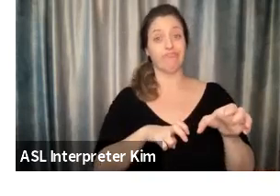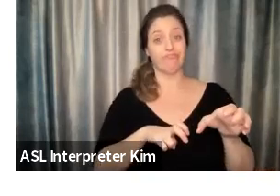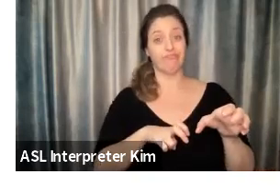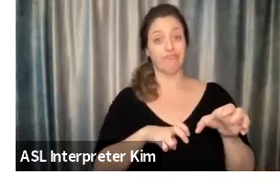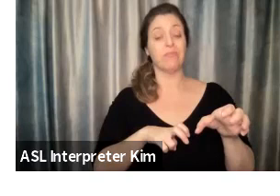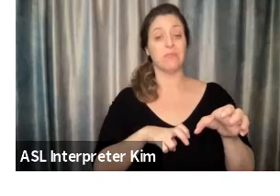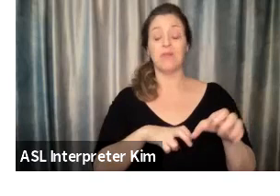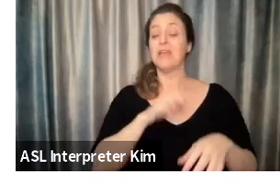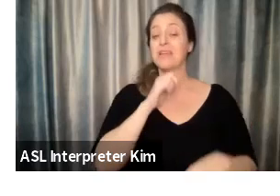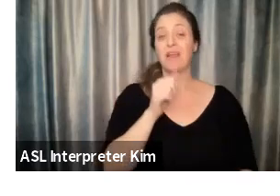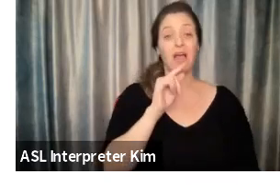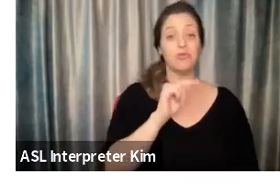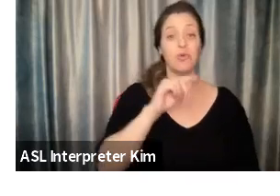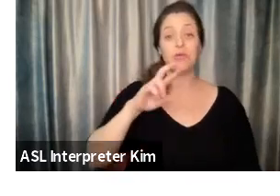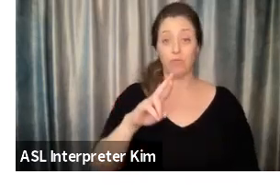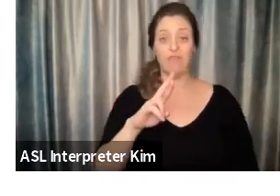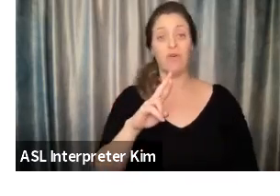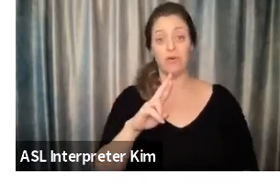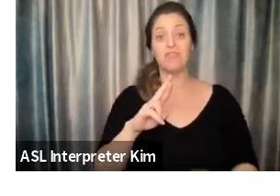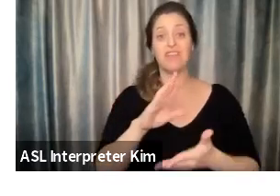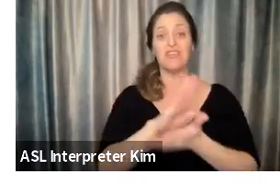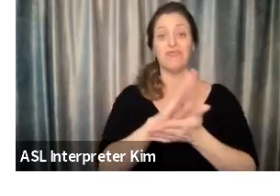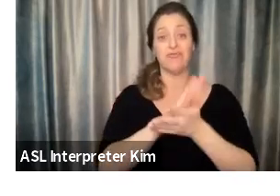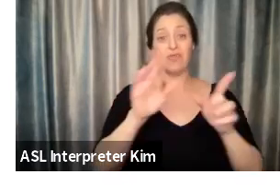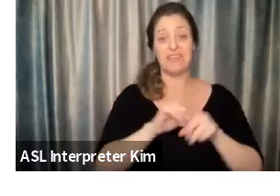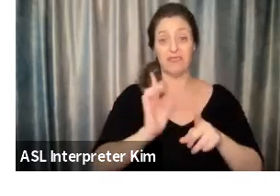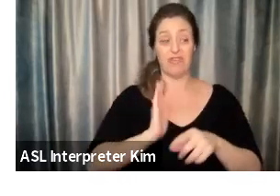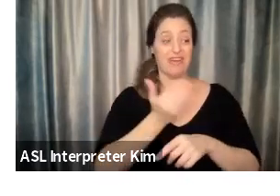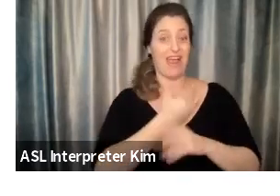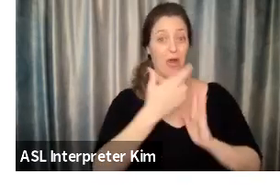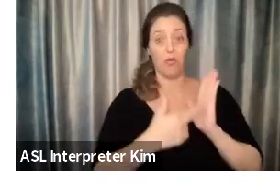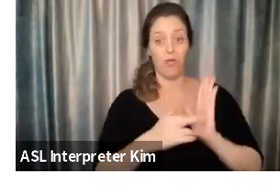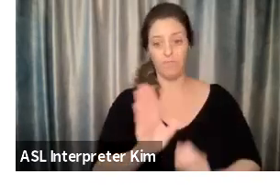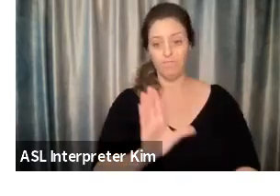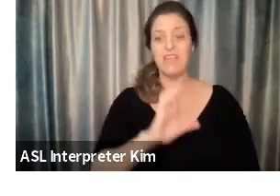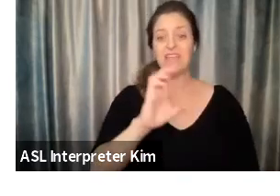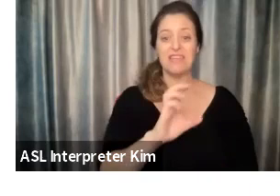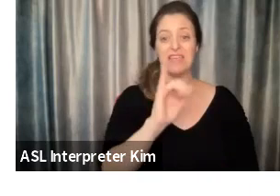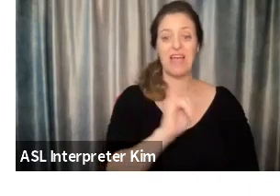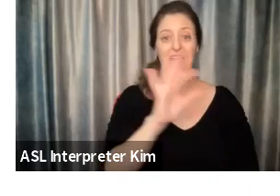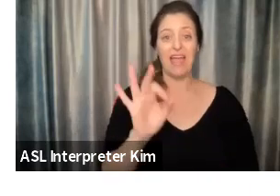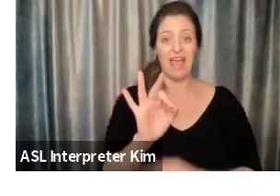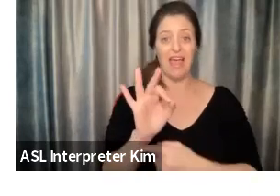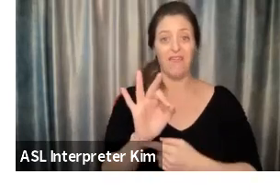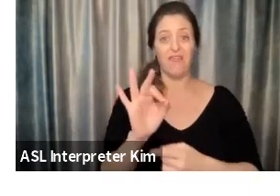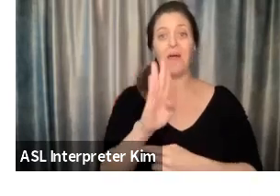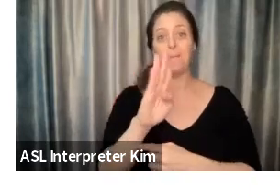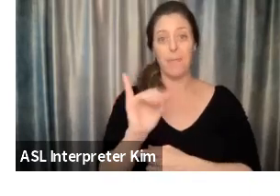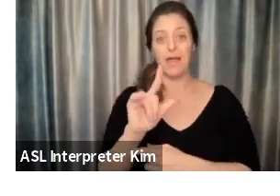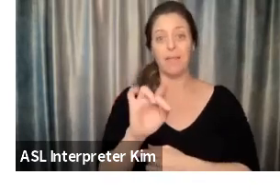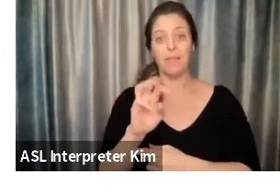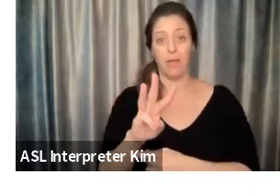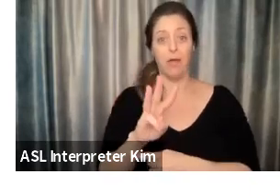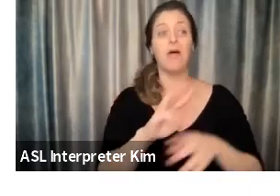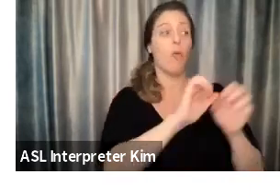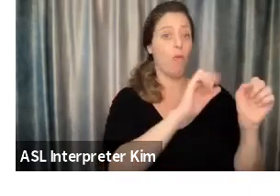by Twin Rivers Unified School District. It is a CIF bylaw that districts are required to